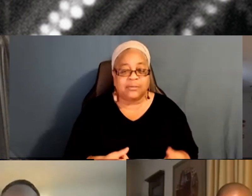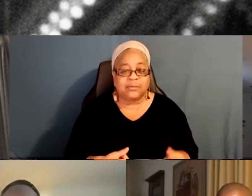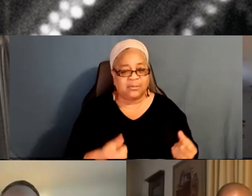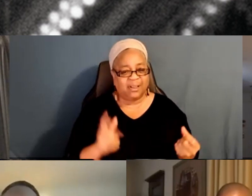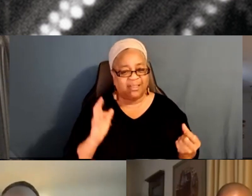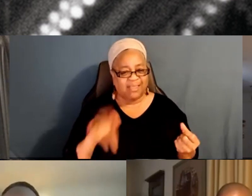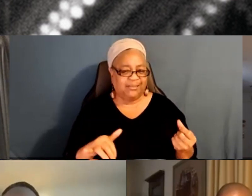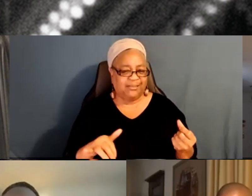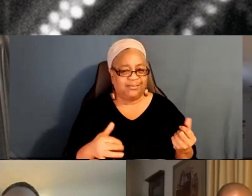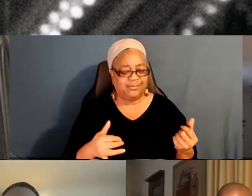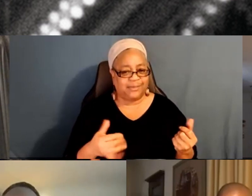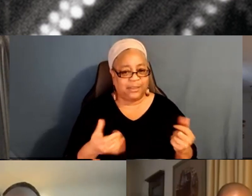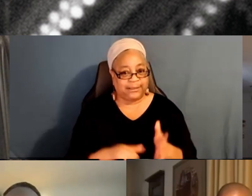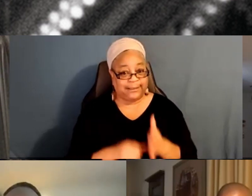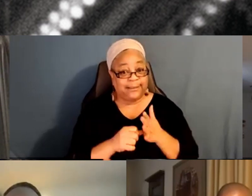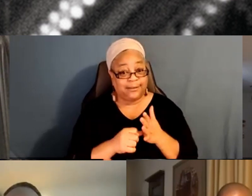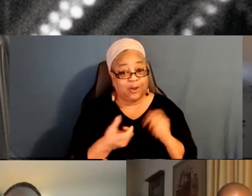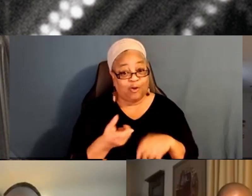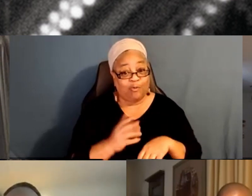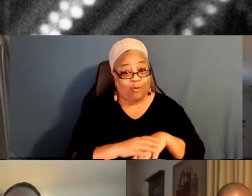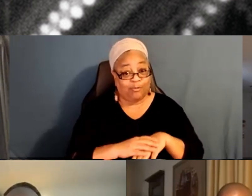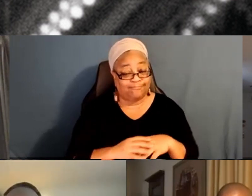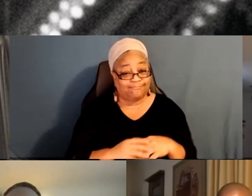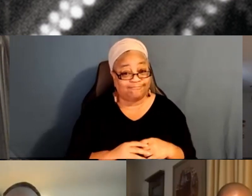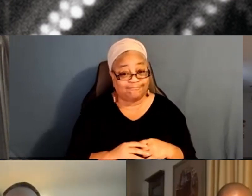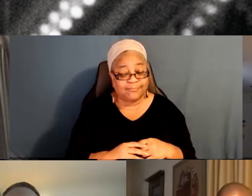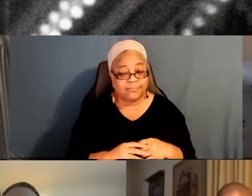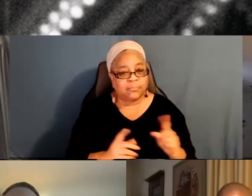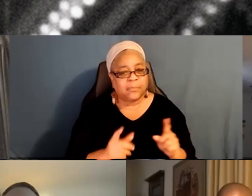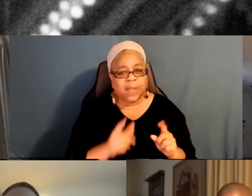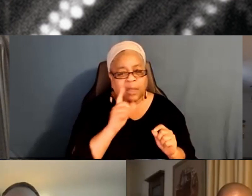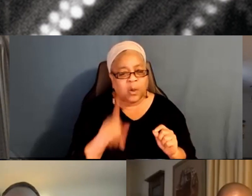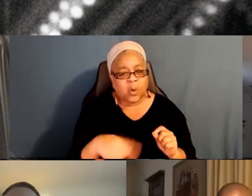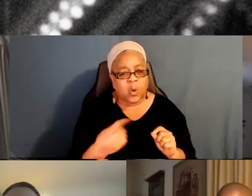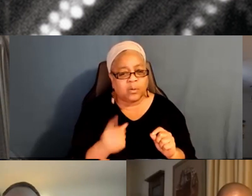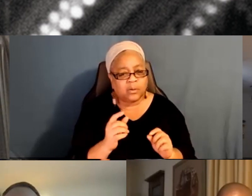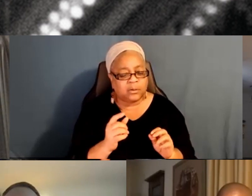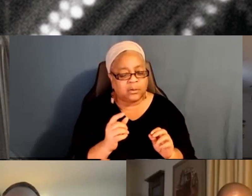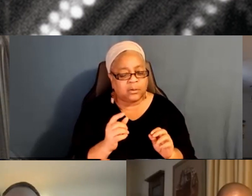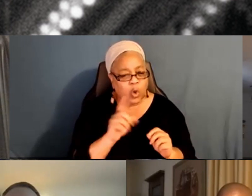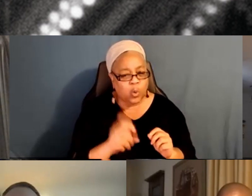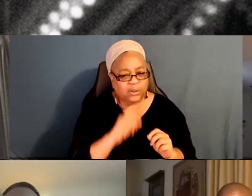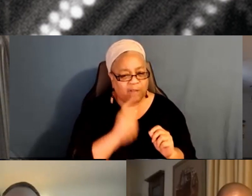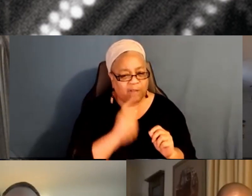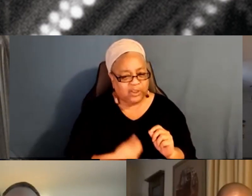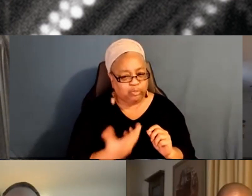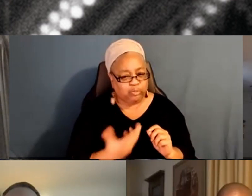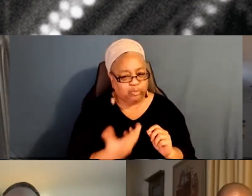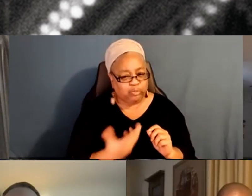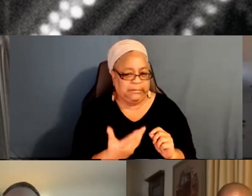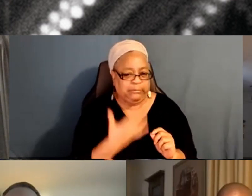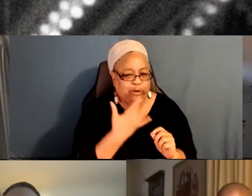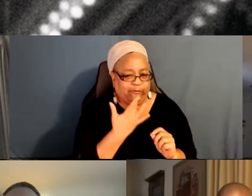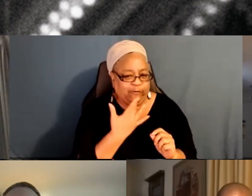is insisted upon, and that it's not simply a question of expressing an arbitrary preference